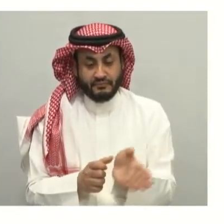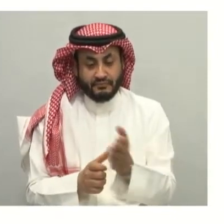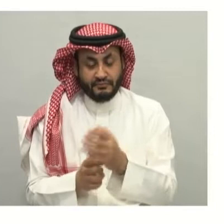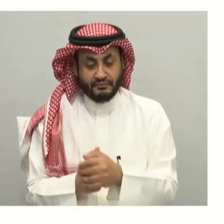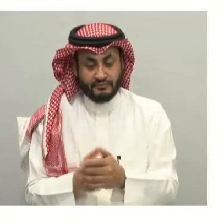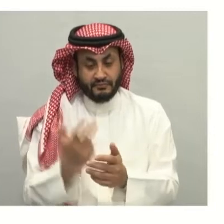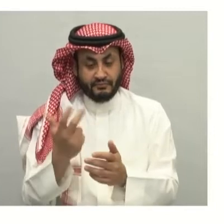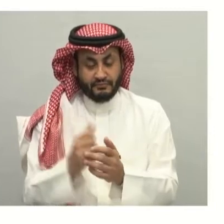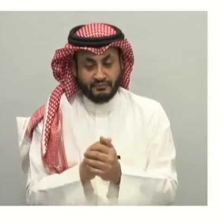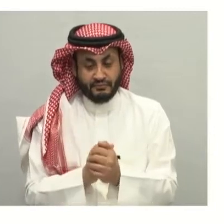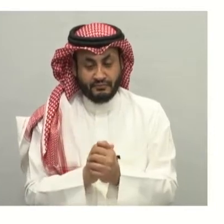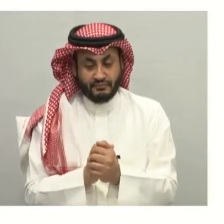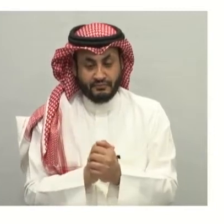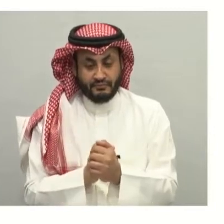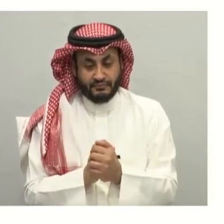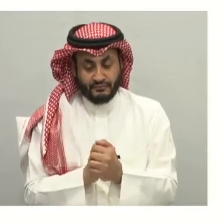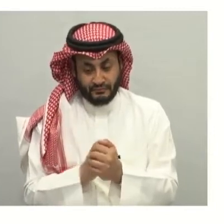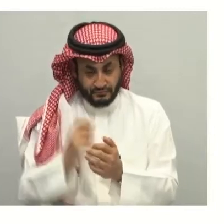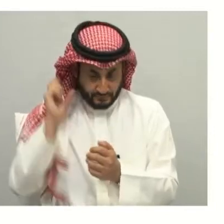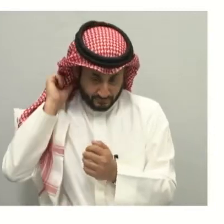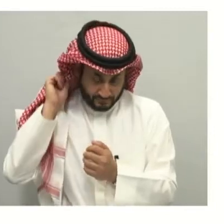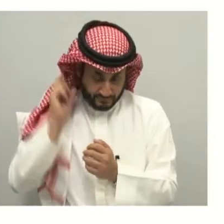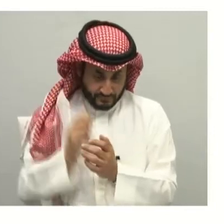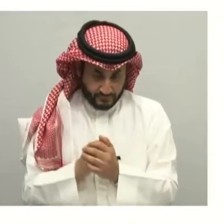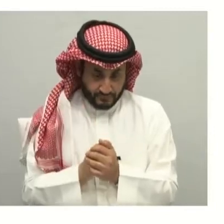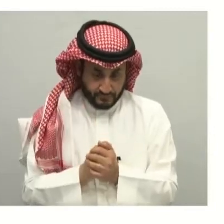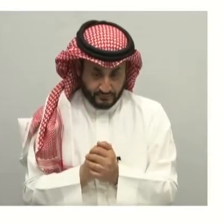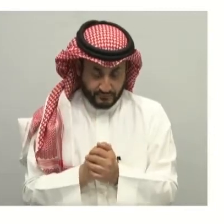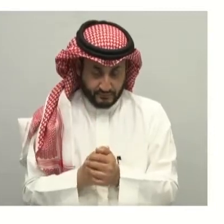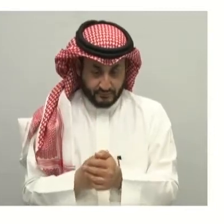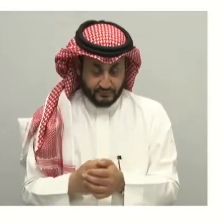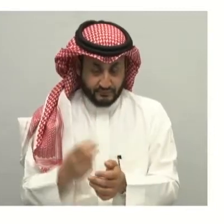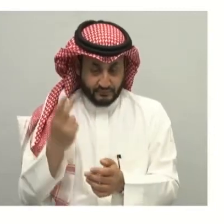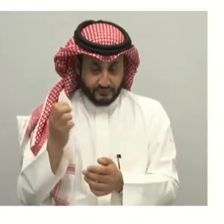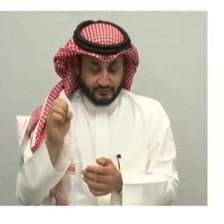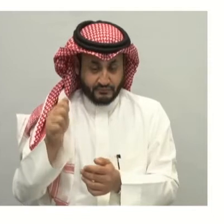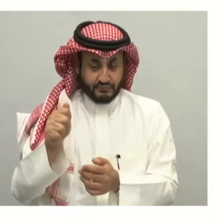Number three. Number three. Vase.